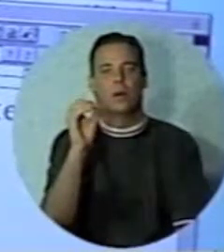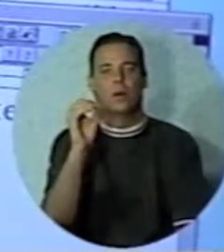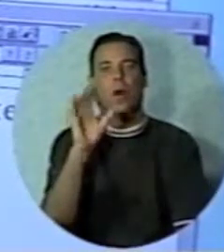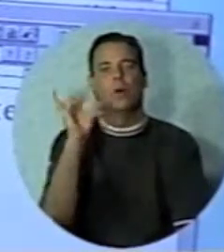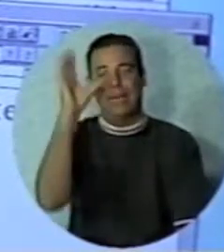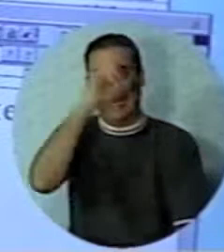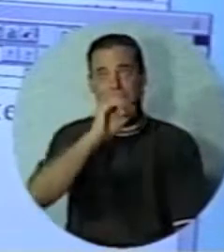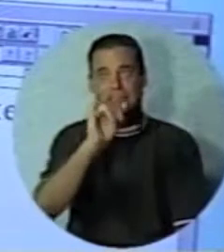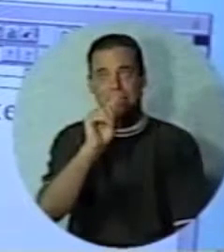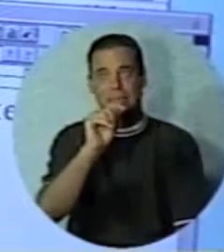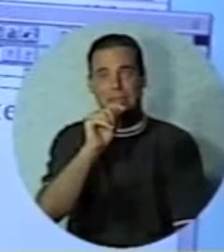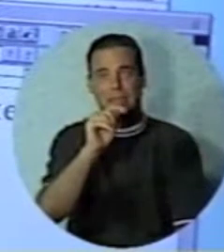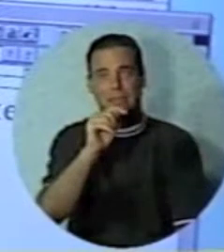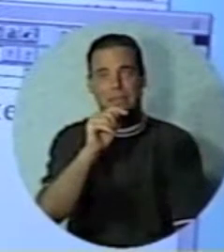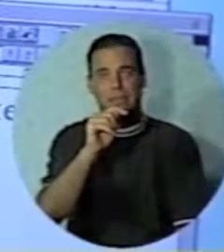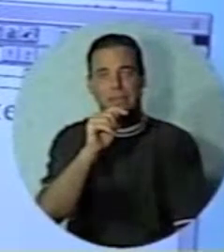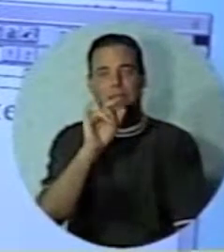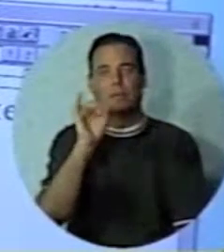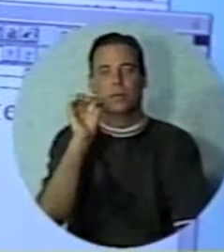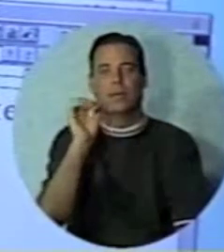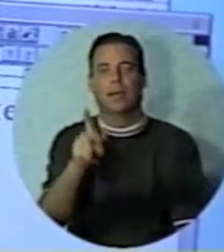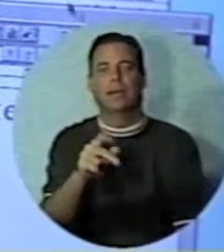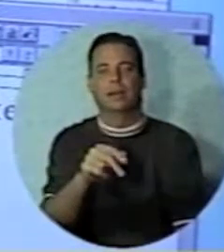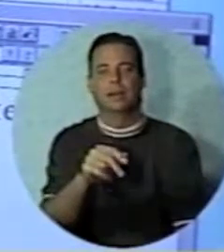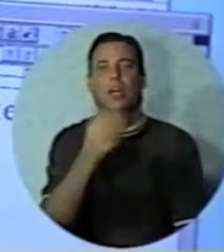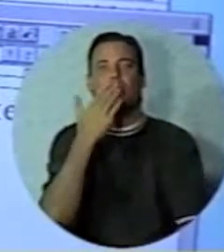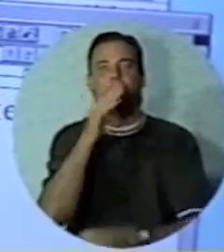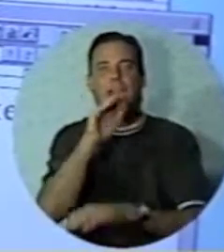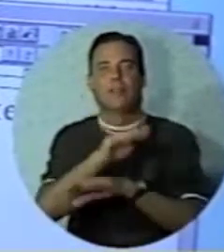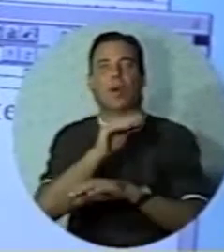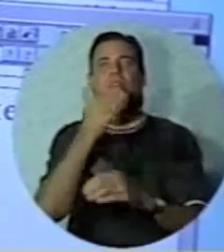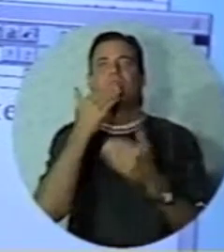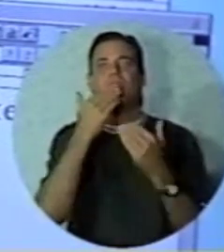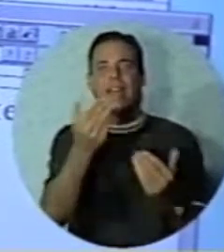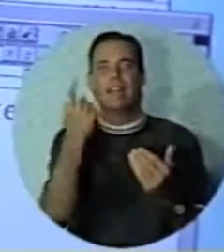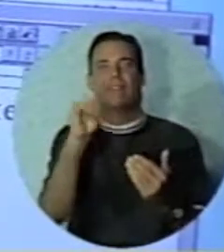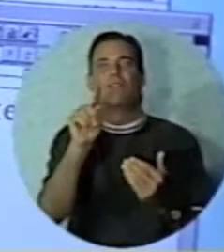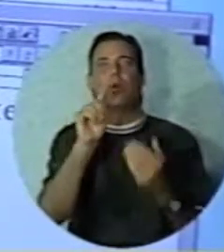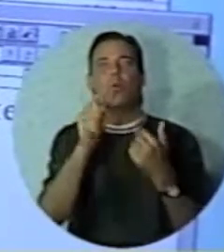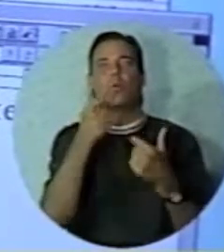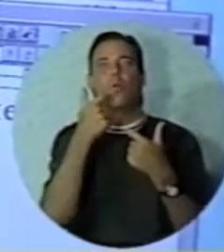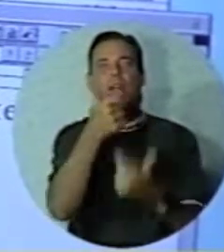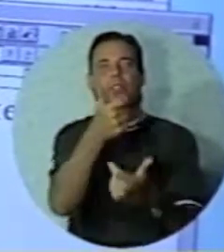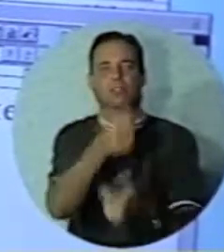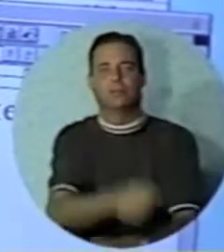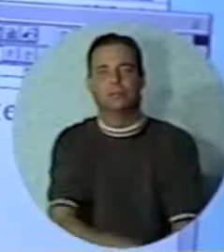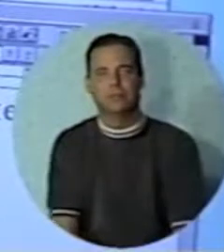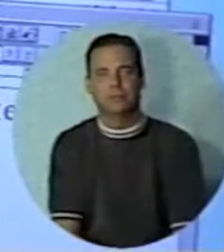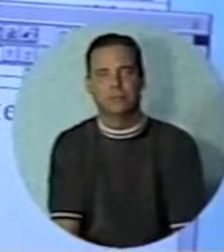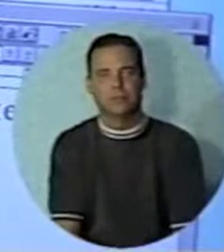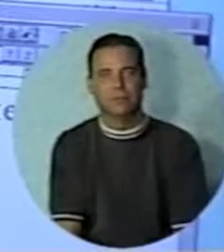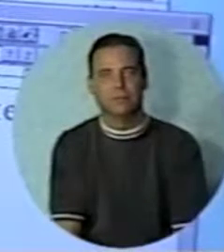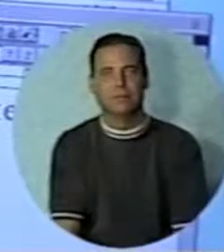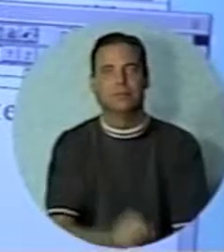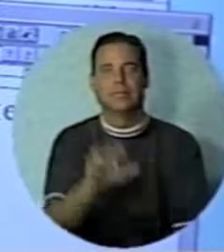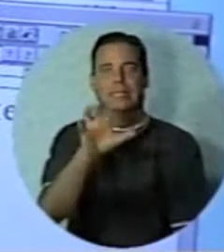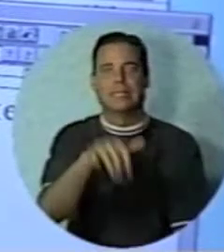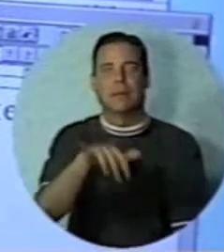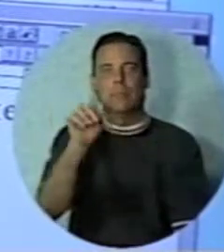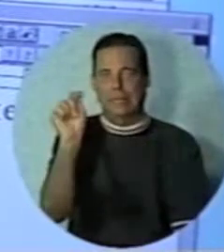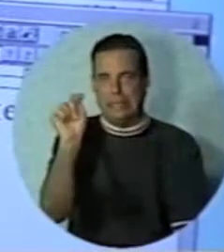oh, it guessed it? Okay. Good afternoon. Thank you for watching. You type a